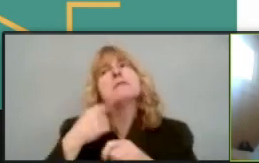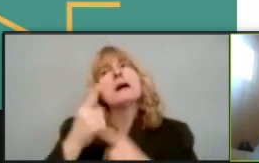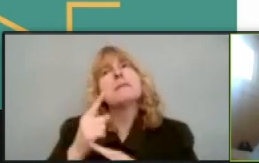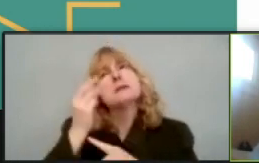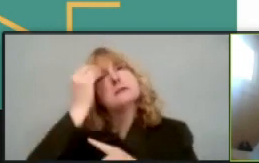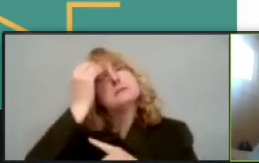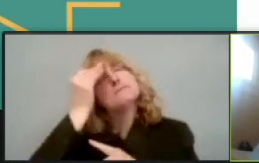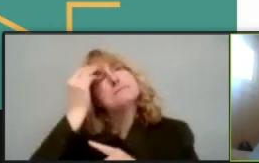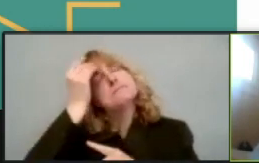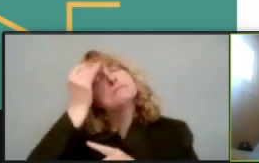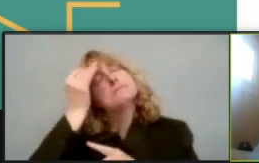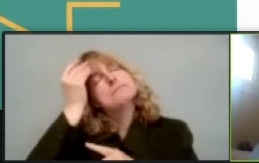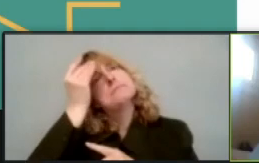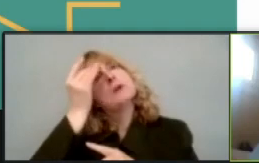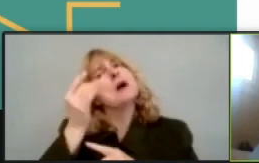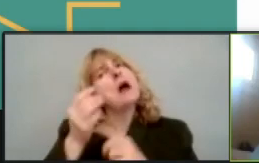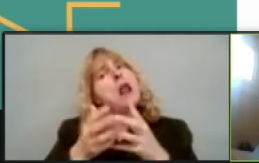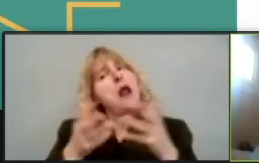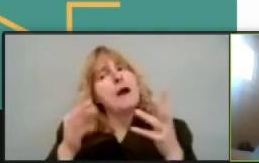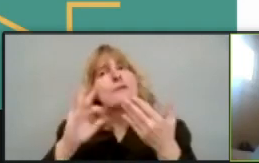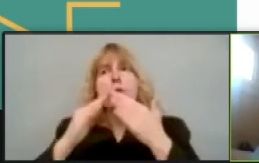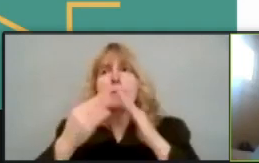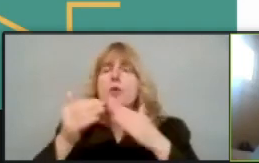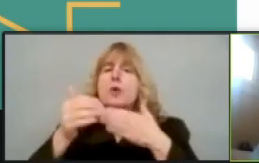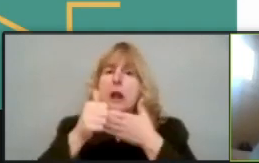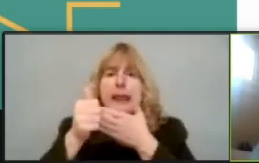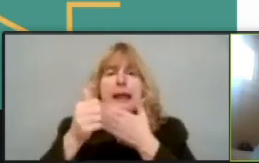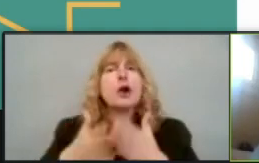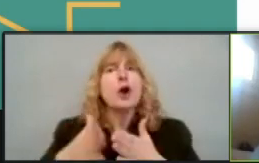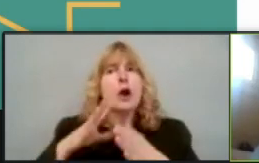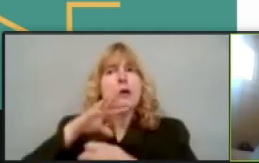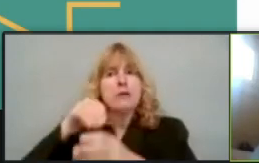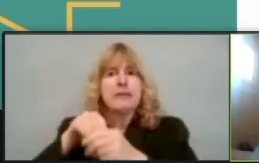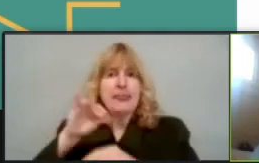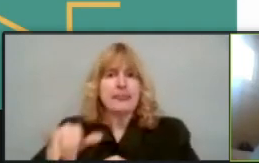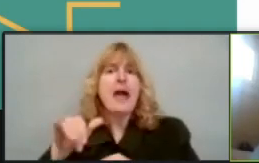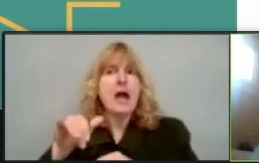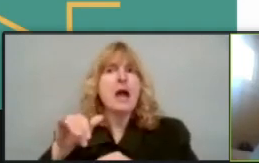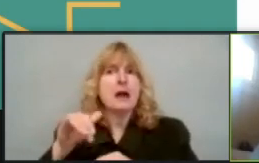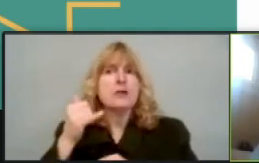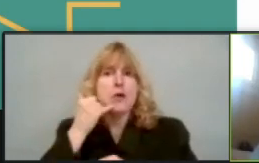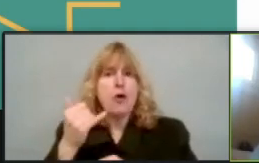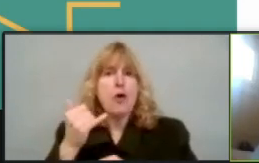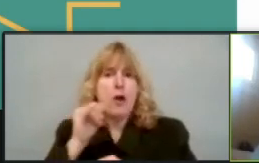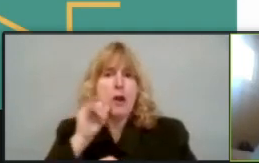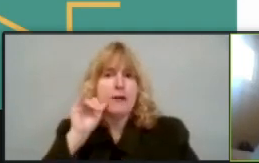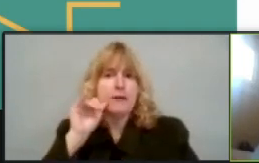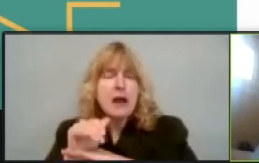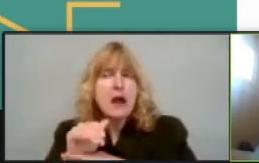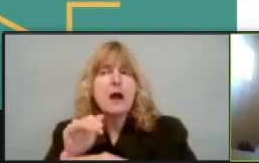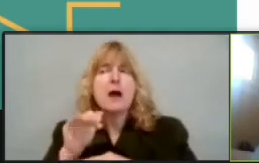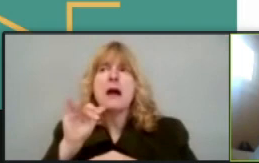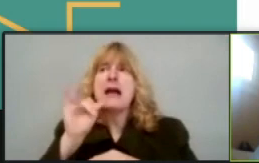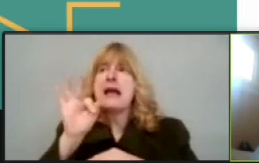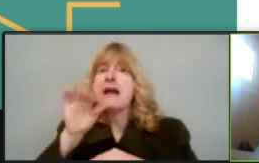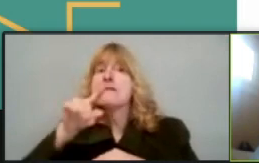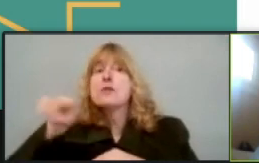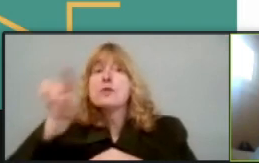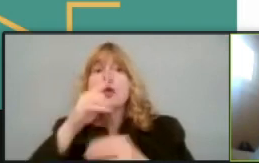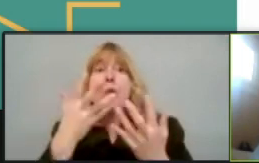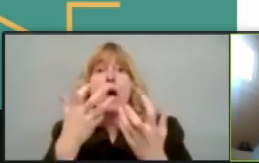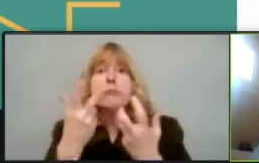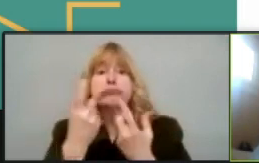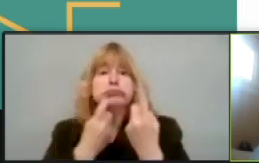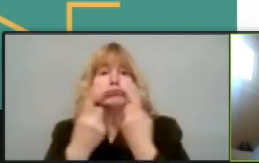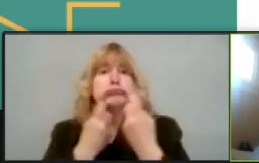announcement of there's a lot of community leaders that are on this call. And if you want to lead and ask us questions about the vaccine